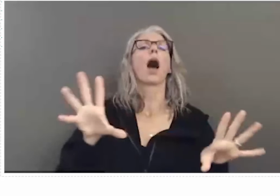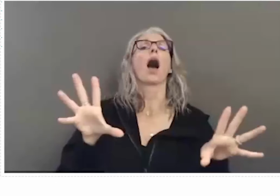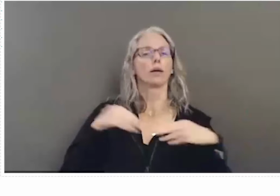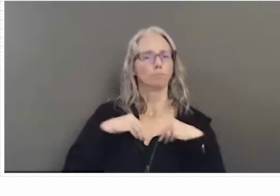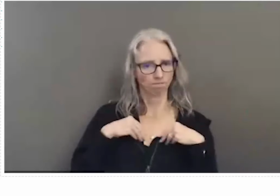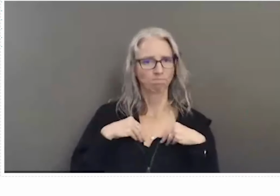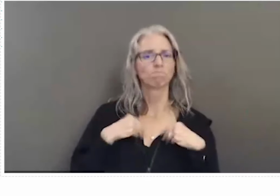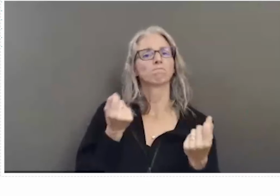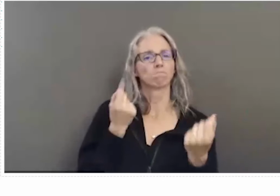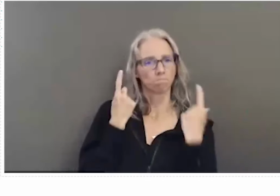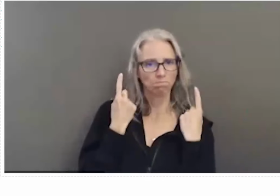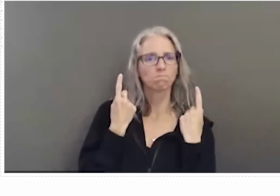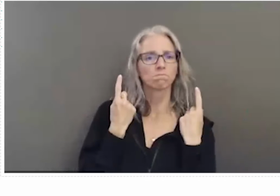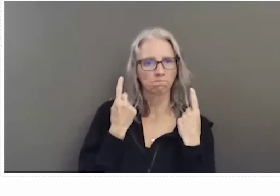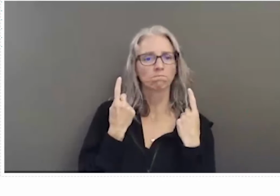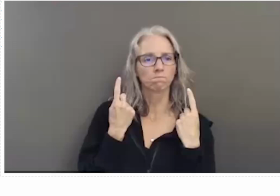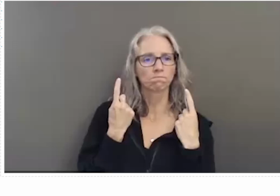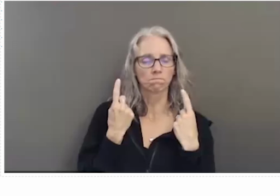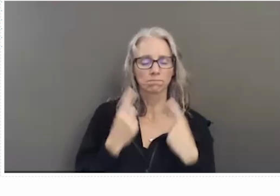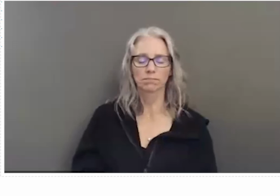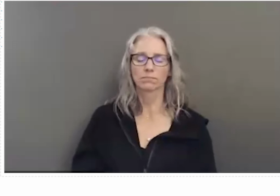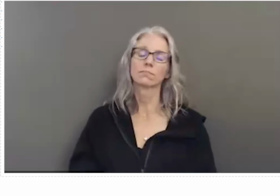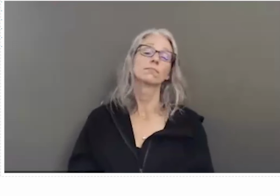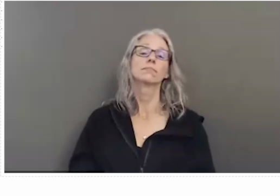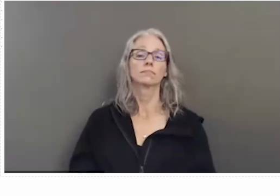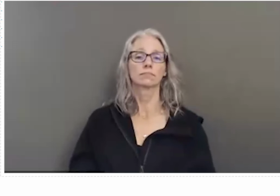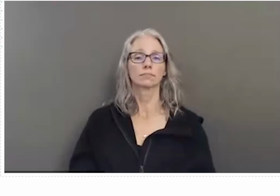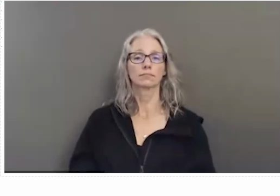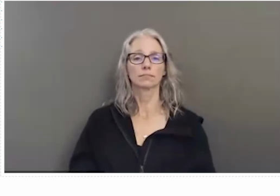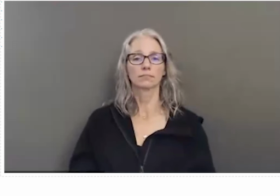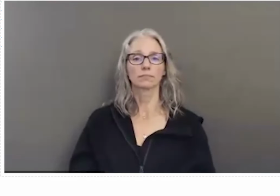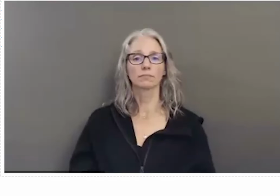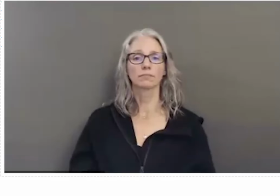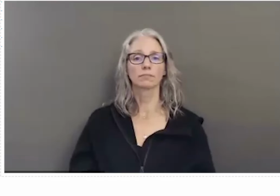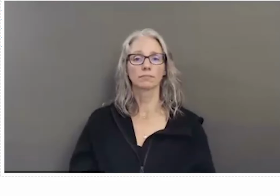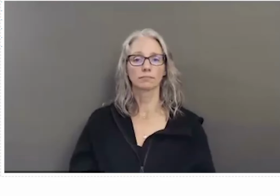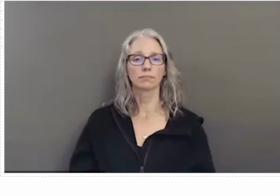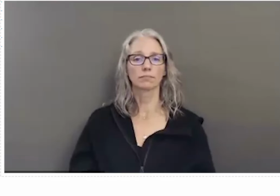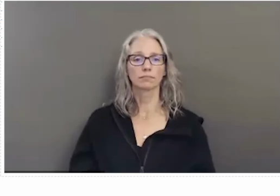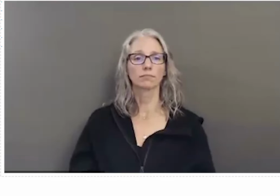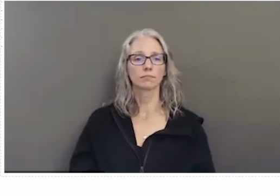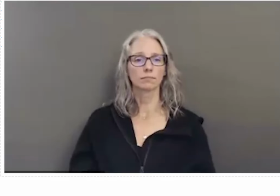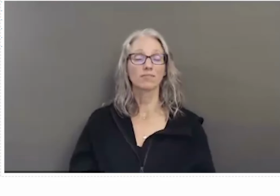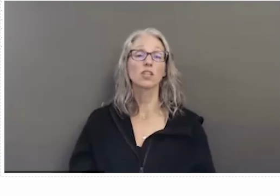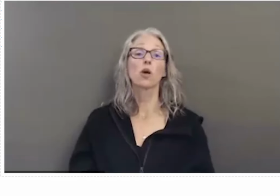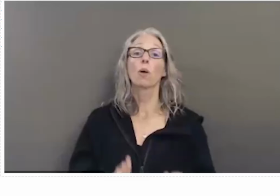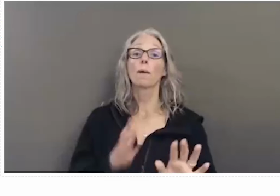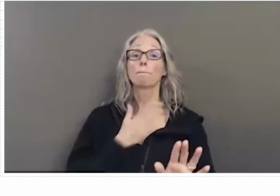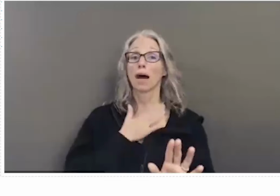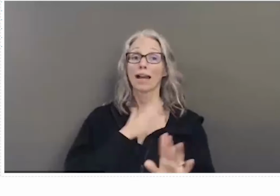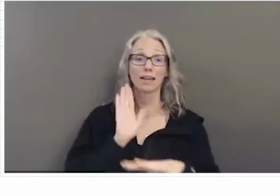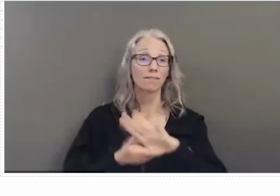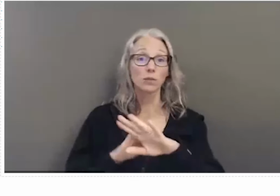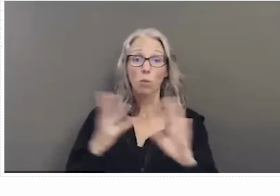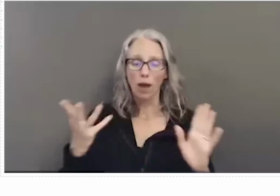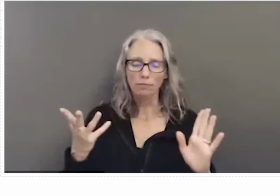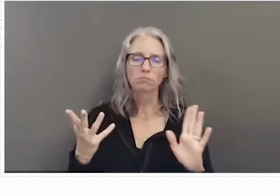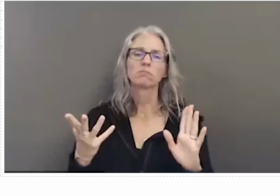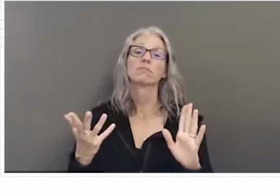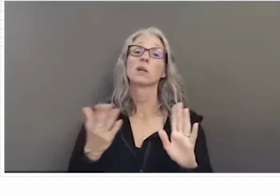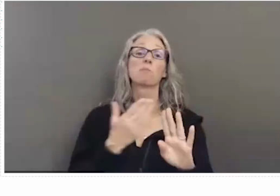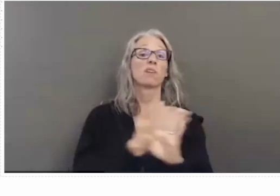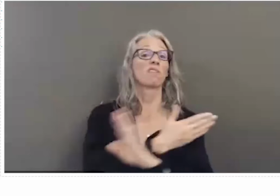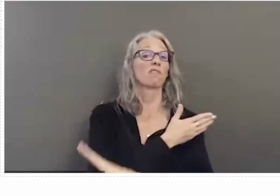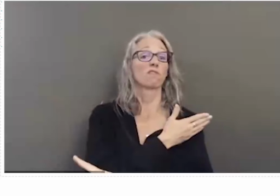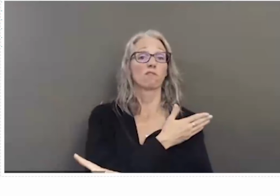conversations. So, I think key to, open conversations, you really to do your homework and understand, try to understand as best as possible what that